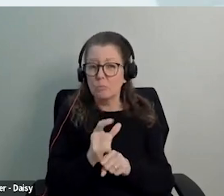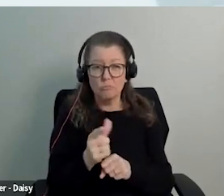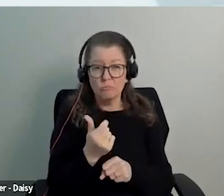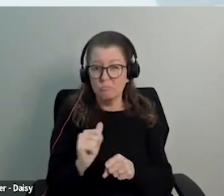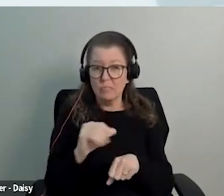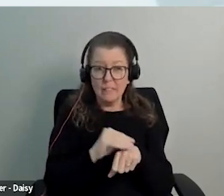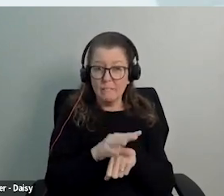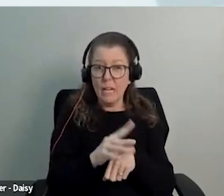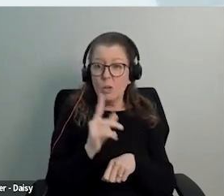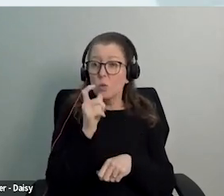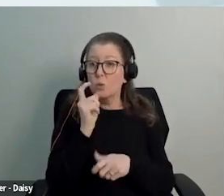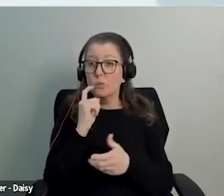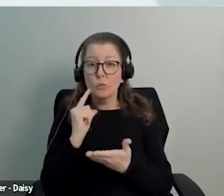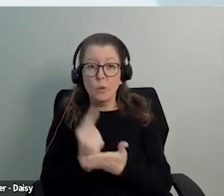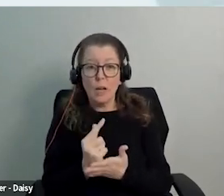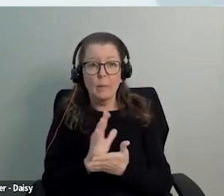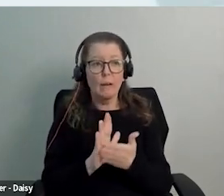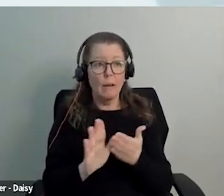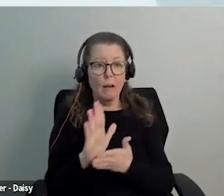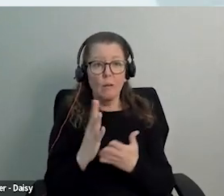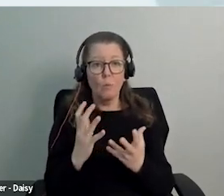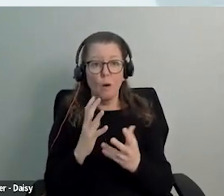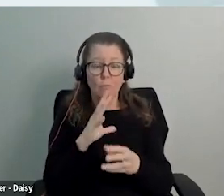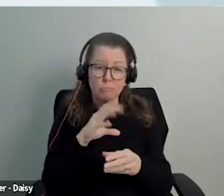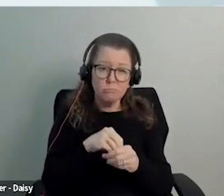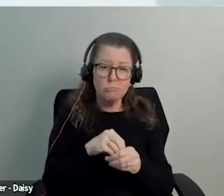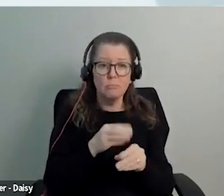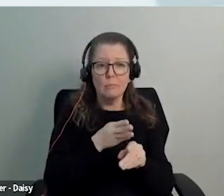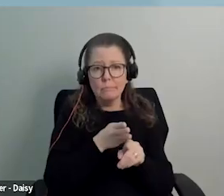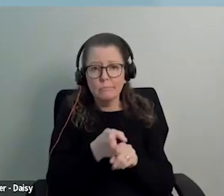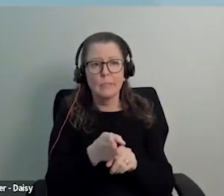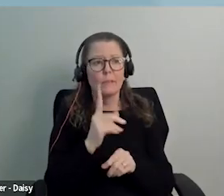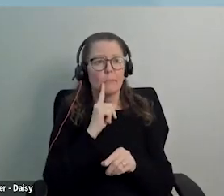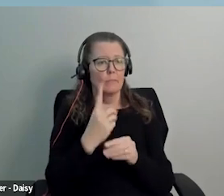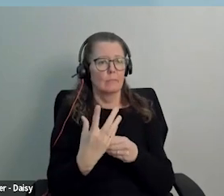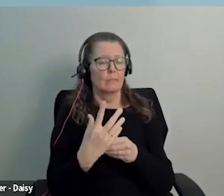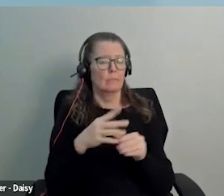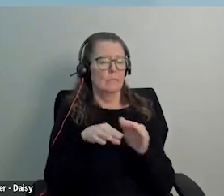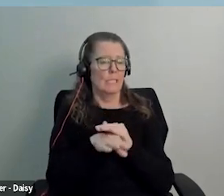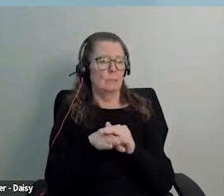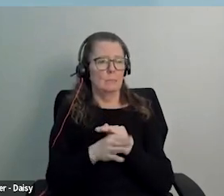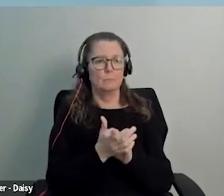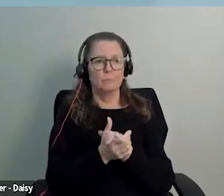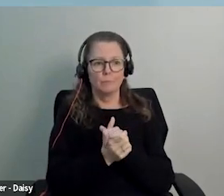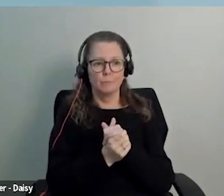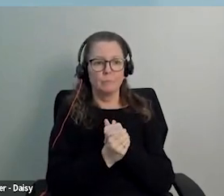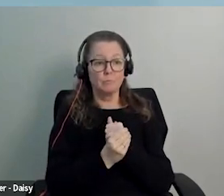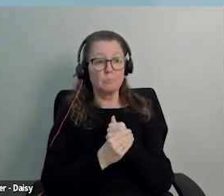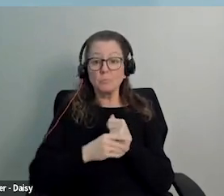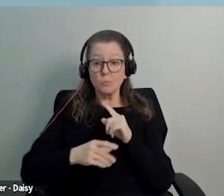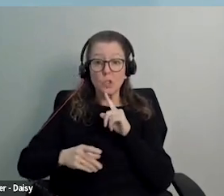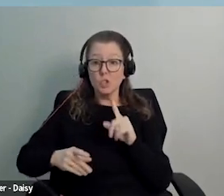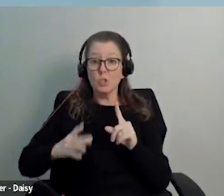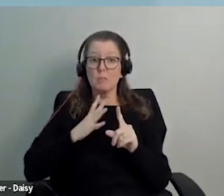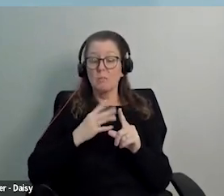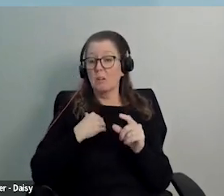recent college graduates looking to get into accessibility? Yes. I could go first, and then Hannah, if